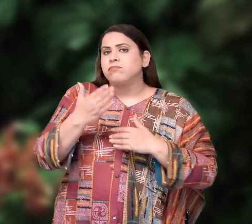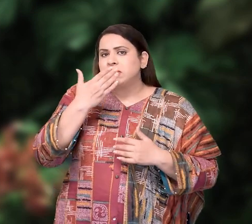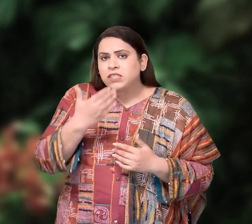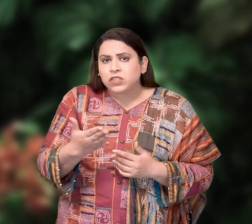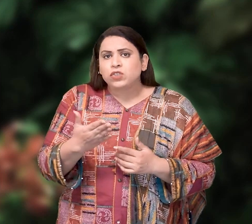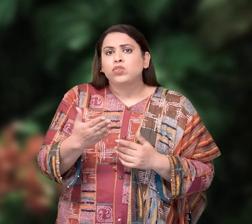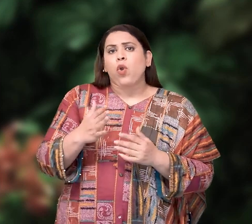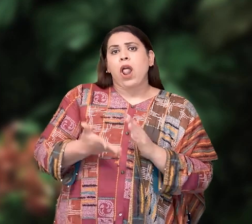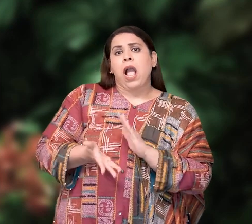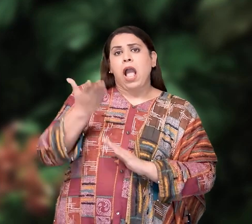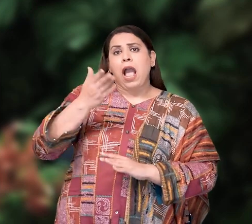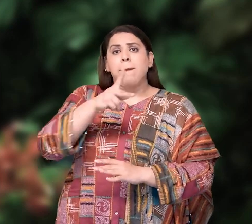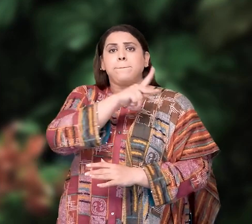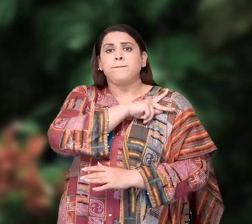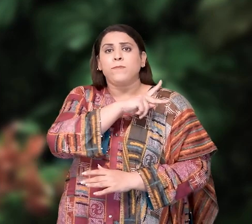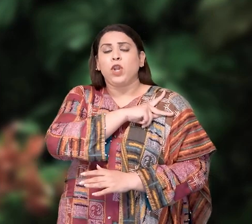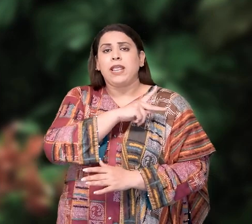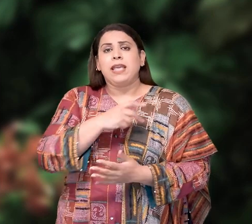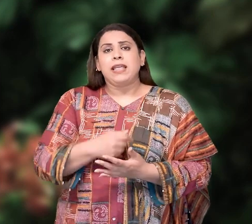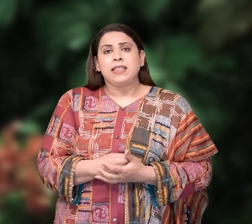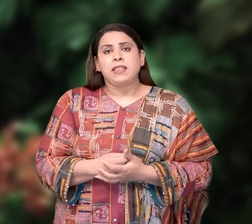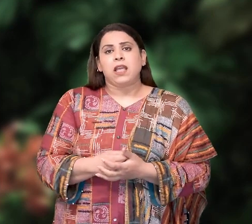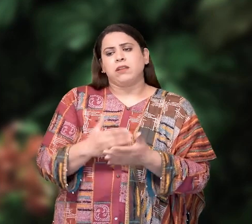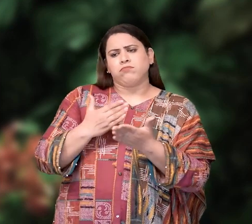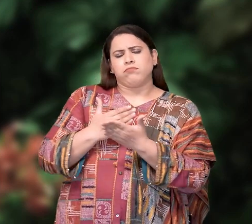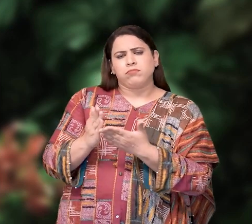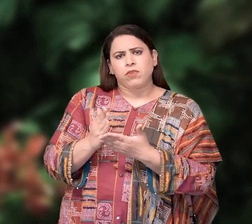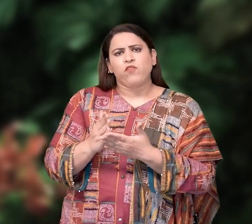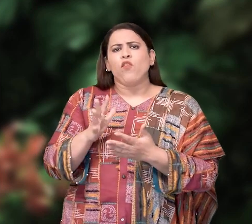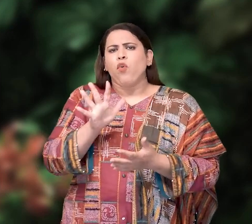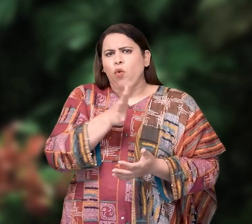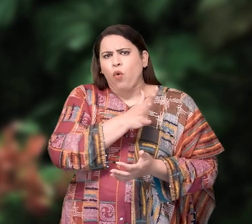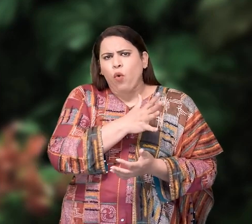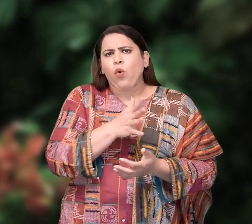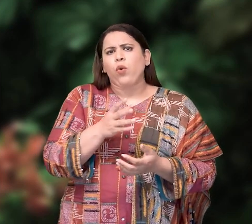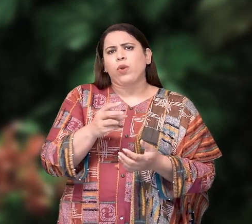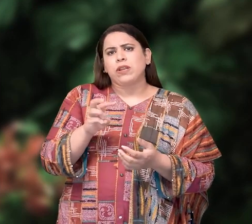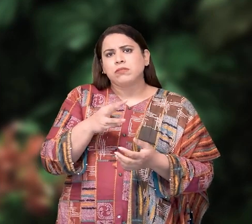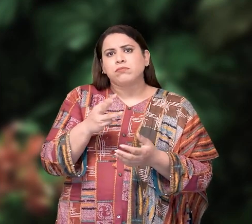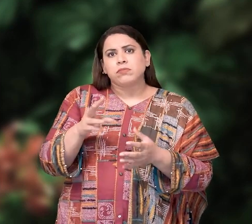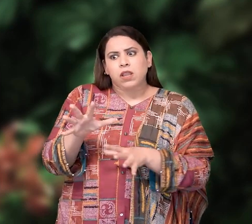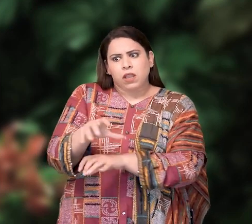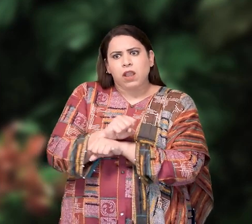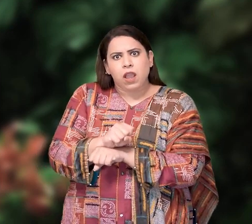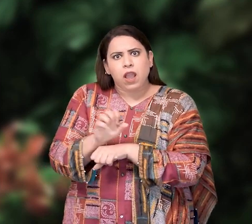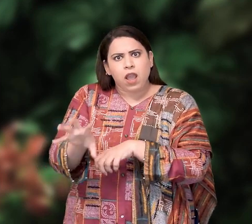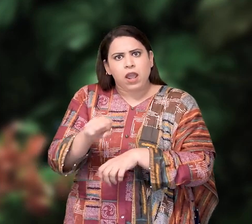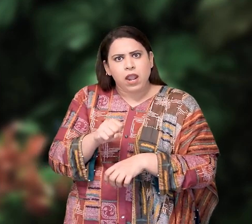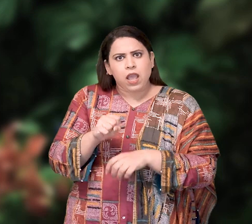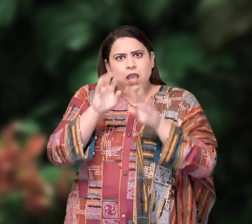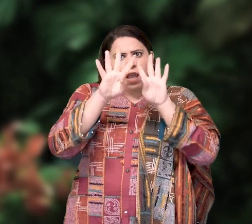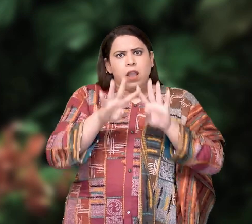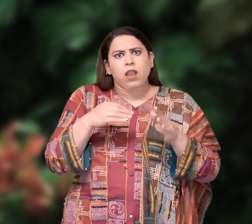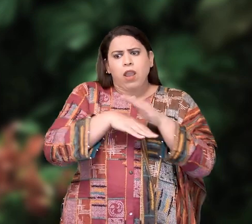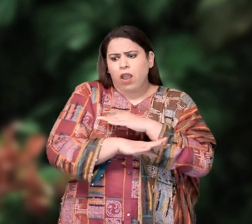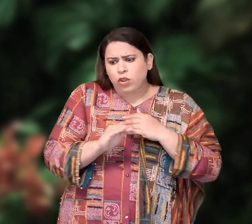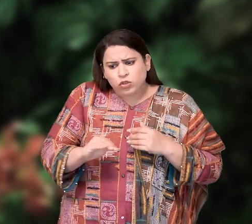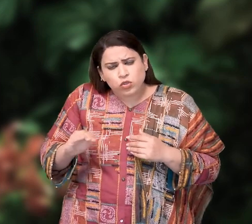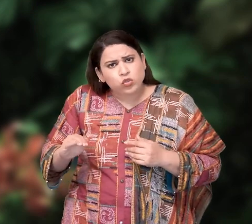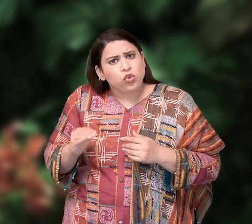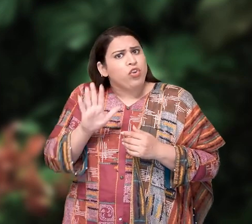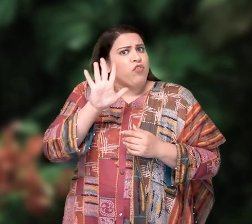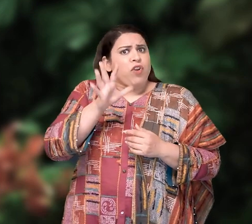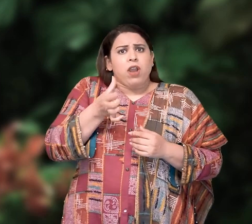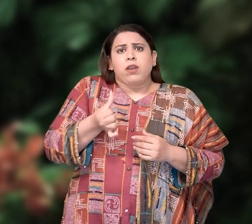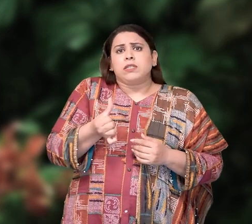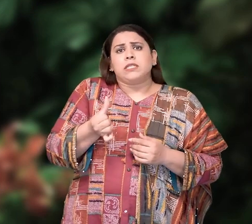I had police come over and remove all of our stuff and try to arrest the kids and put them into the small kids, 5 or 6